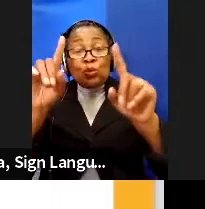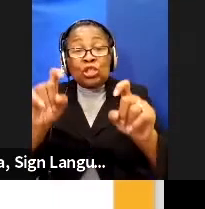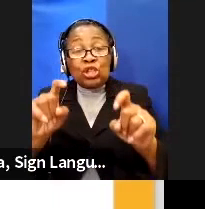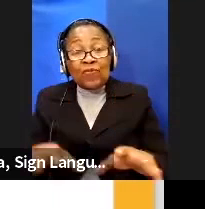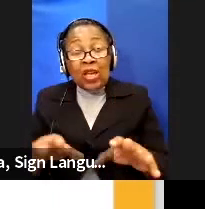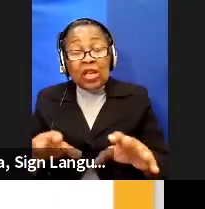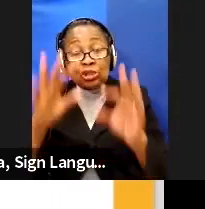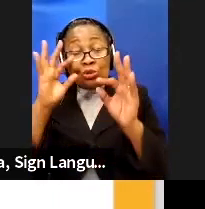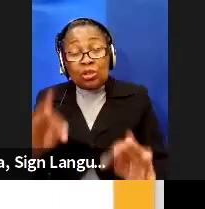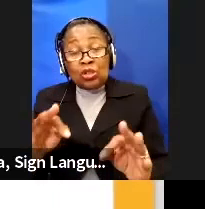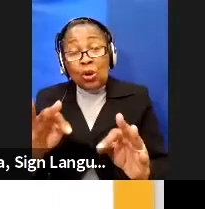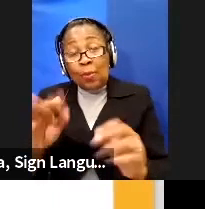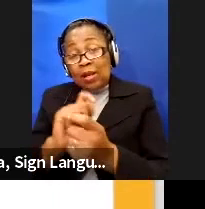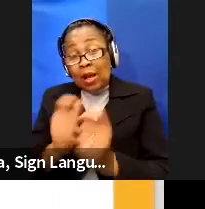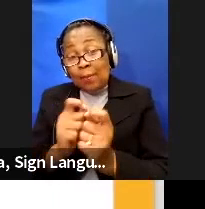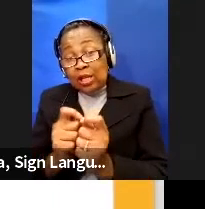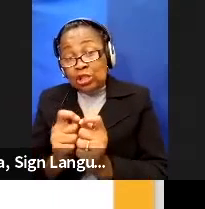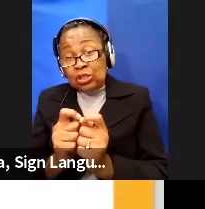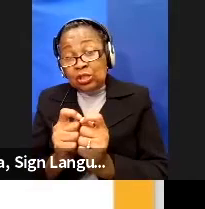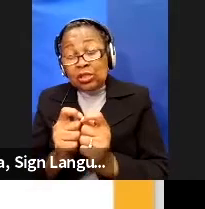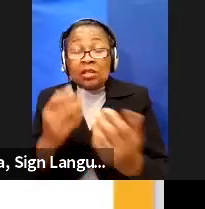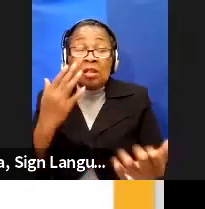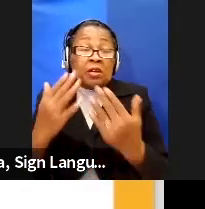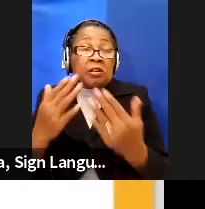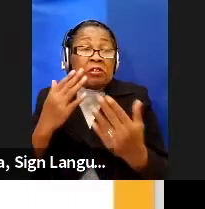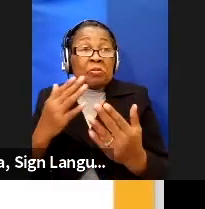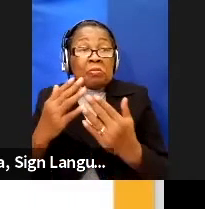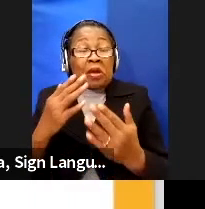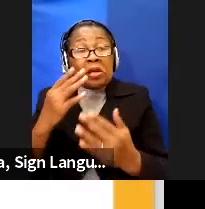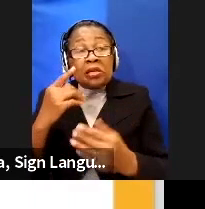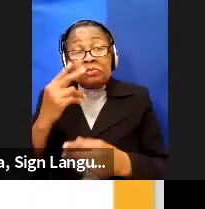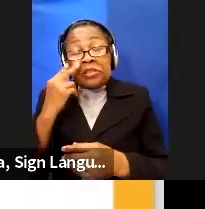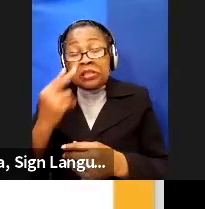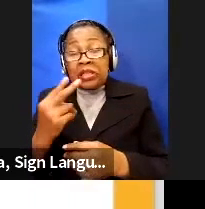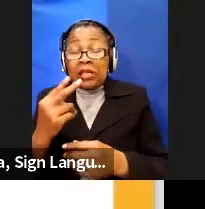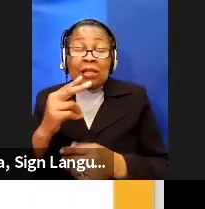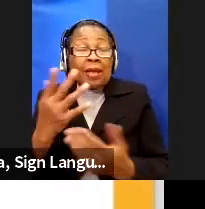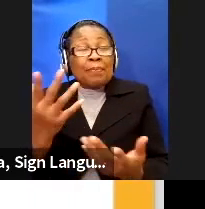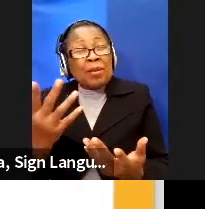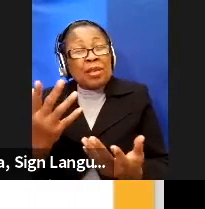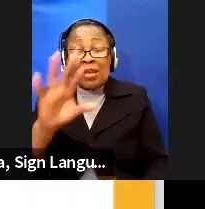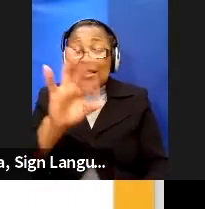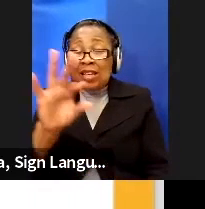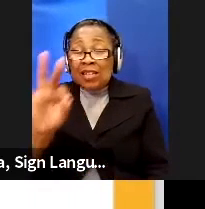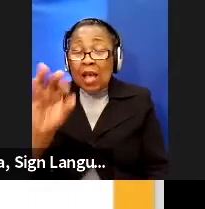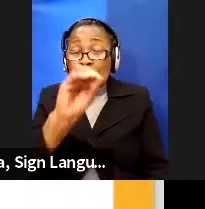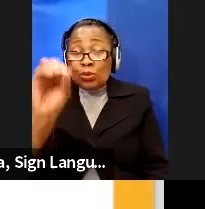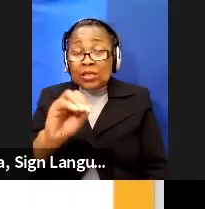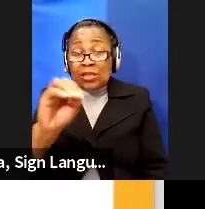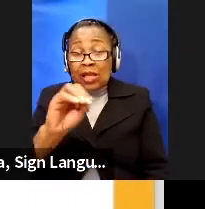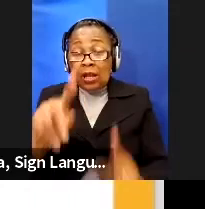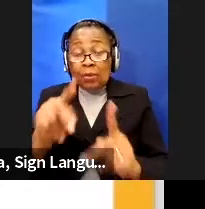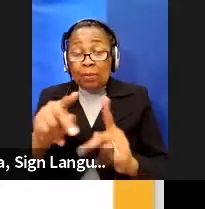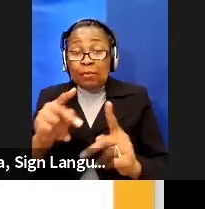determine accommodations. You may find out that most, like 99% of the people that come to your shows want